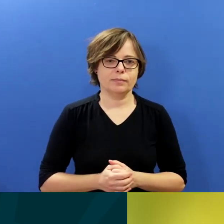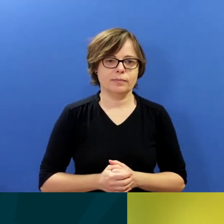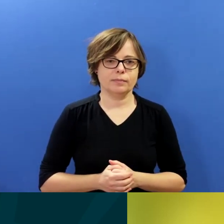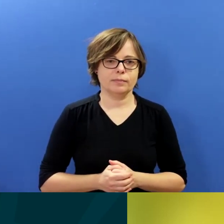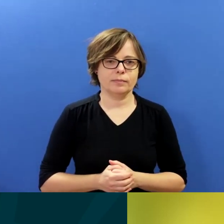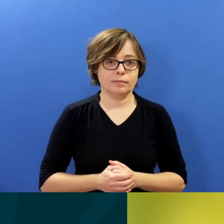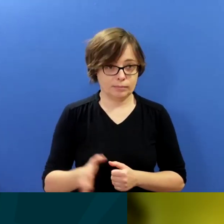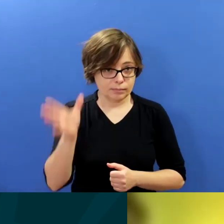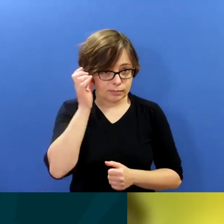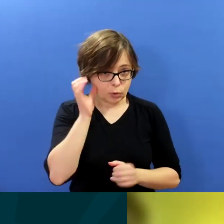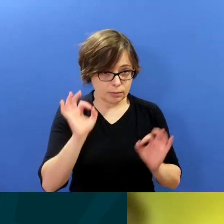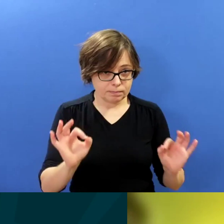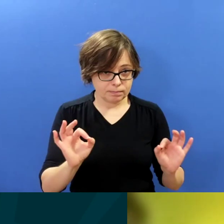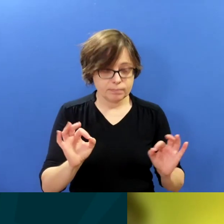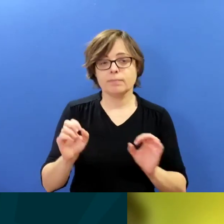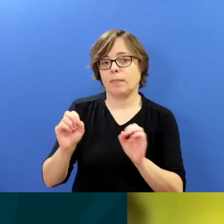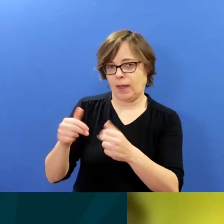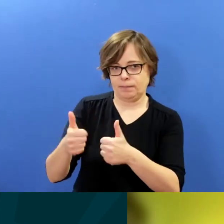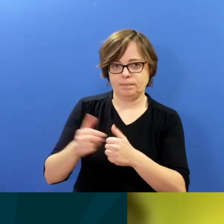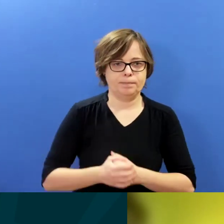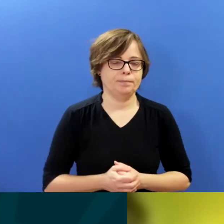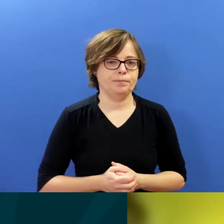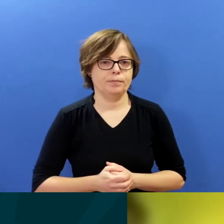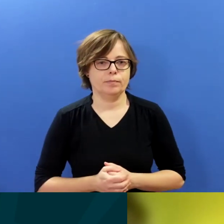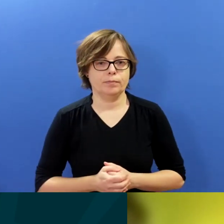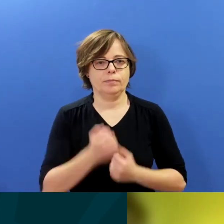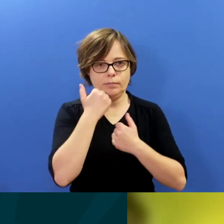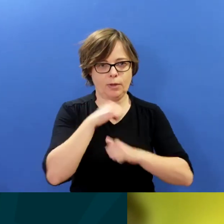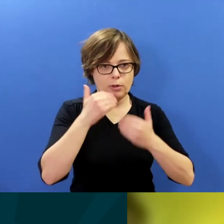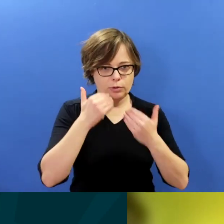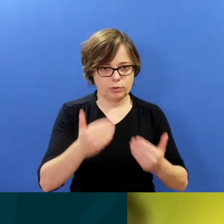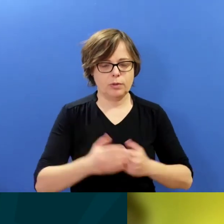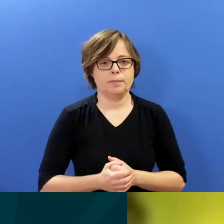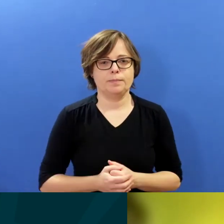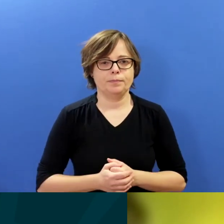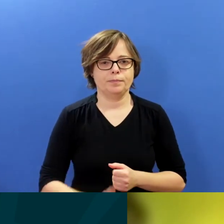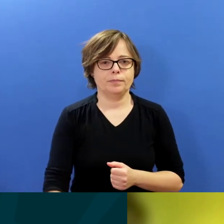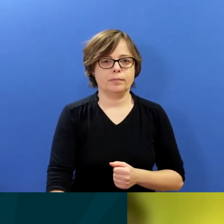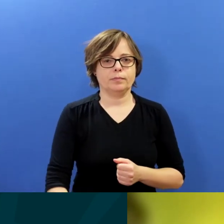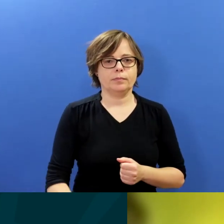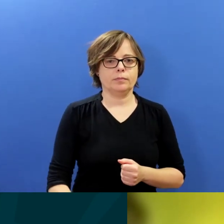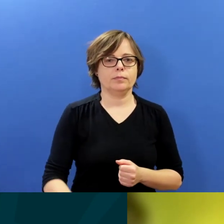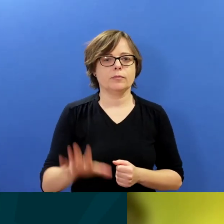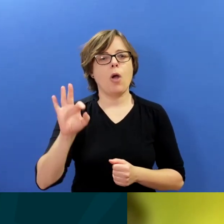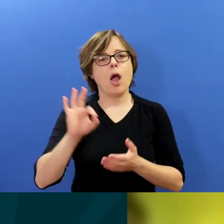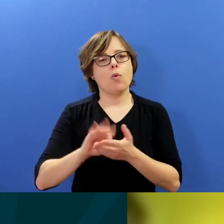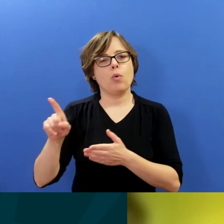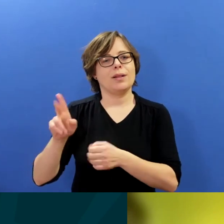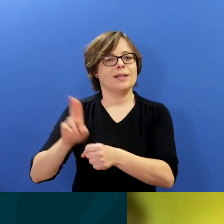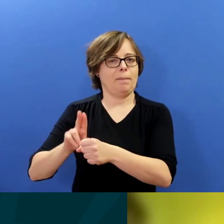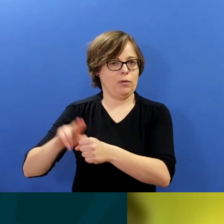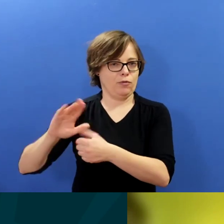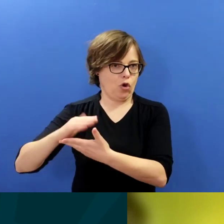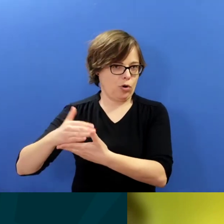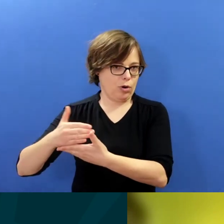Czy słychać mnie? Bardzo I dobrze. hope you can hear me. Bardzo dziękuję, bo mówię z rezerwowego komputera dzisiaj. Thank you so